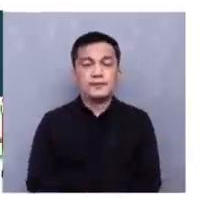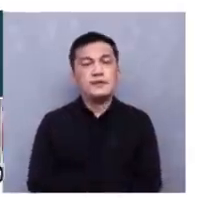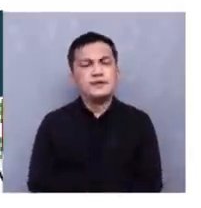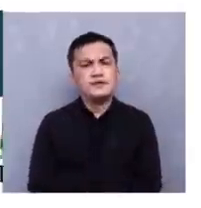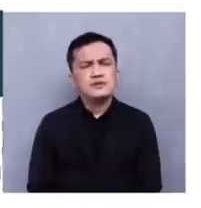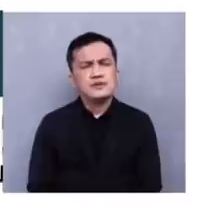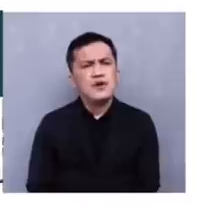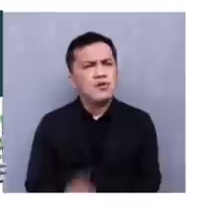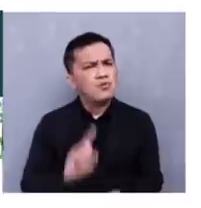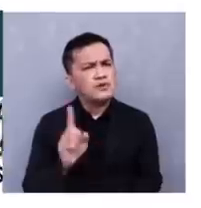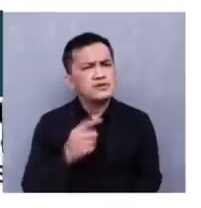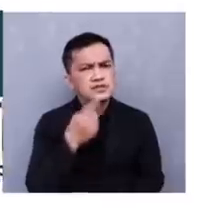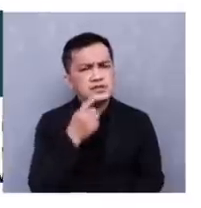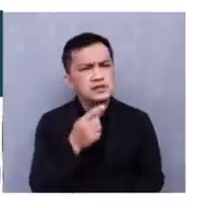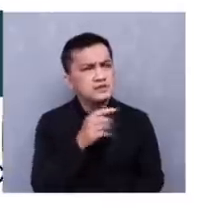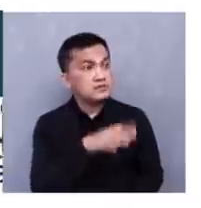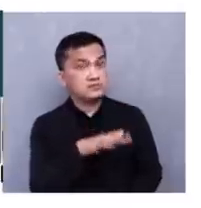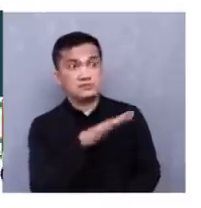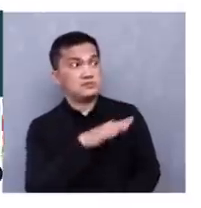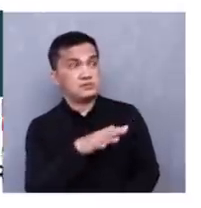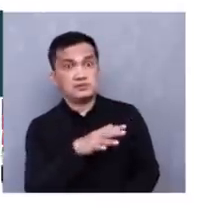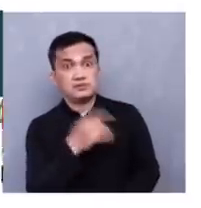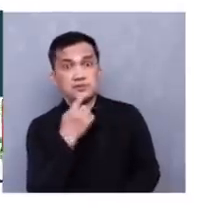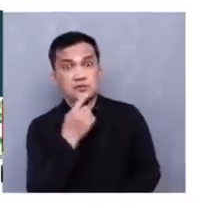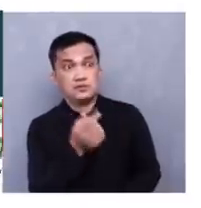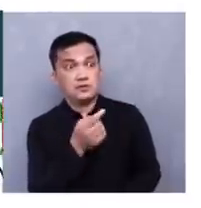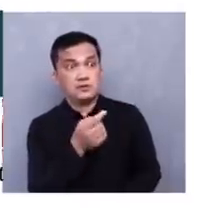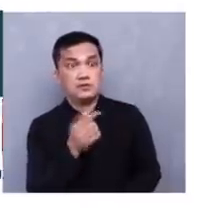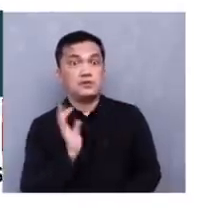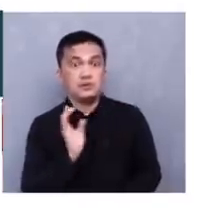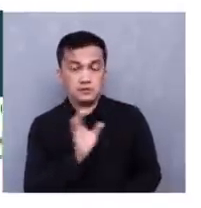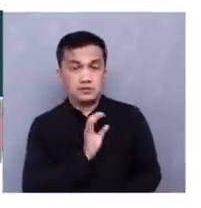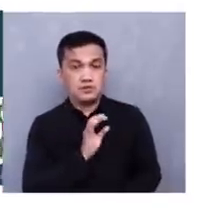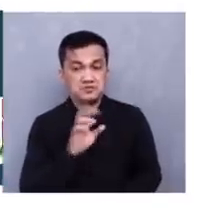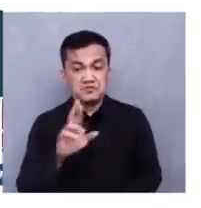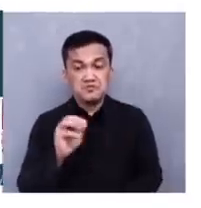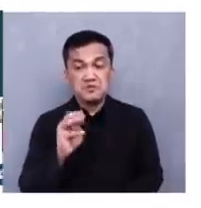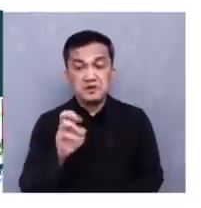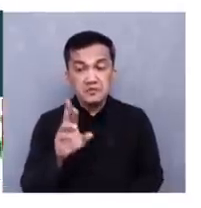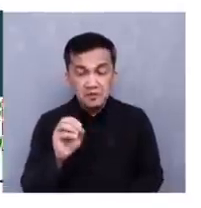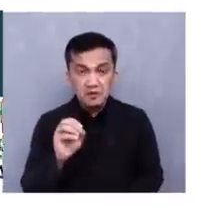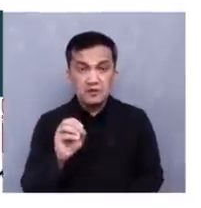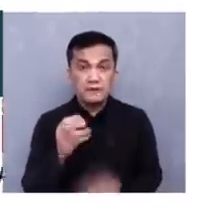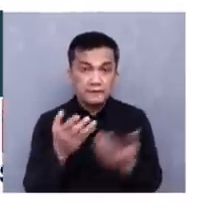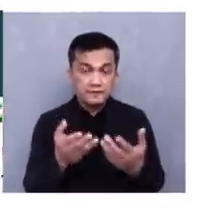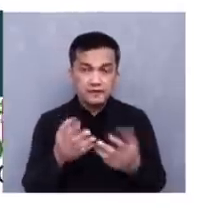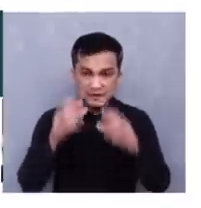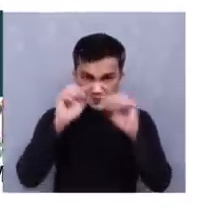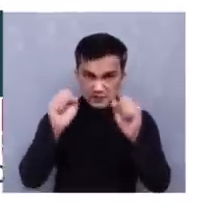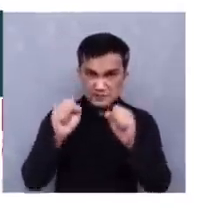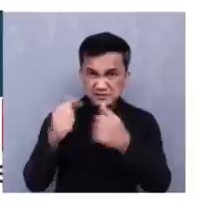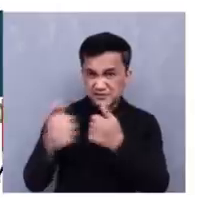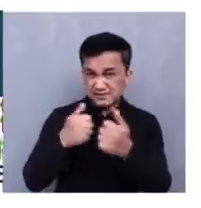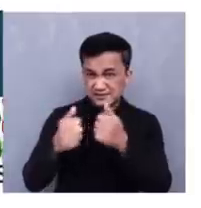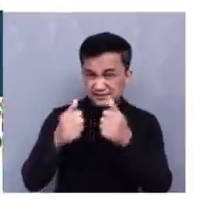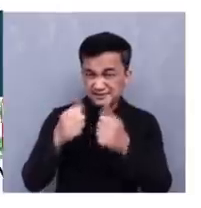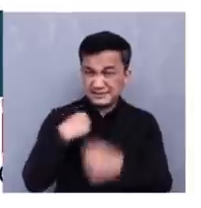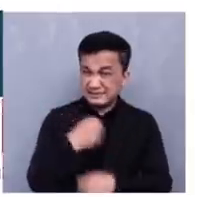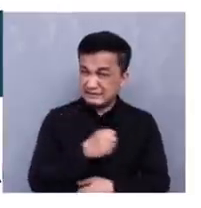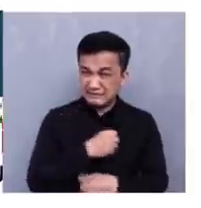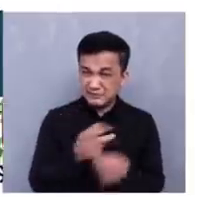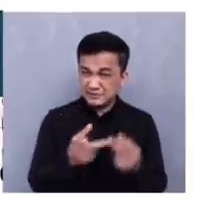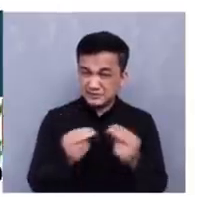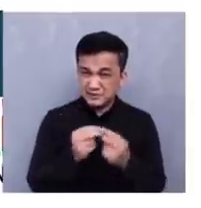what do you say to those who are saying, Congressman Romero, that the president is only gunning for a Senate seat only to